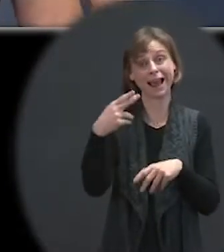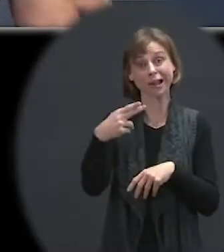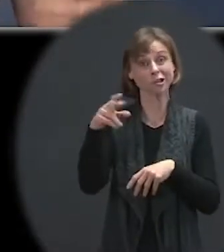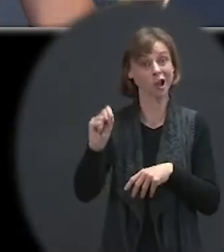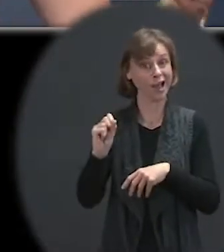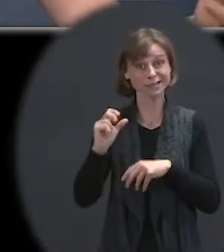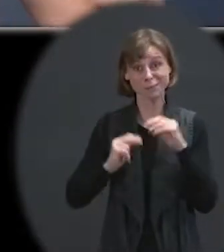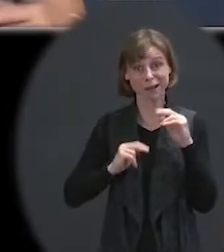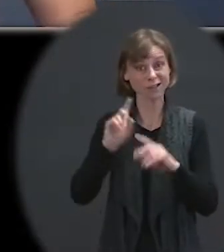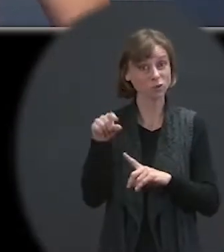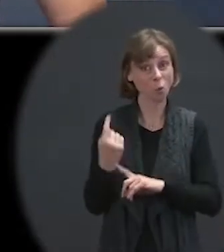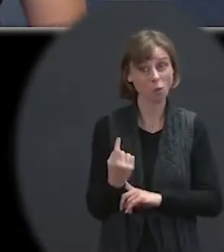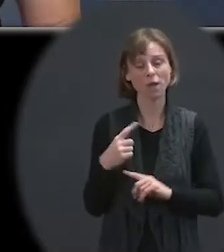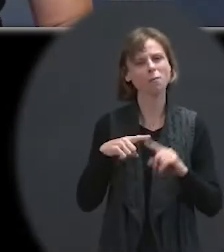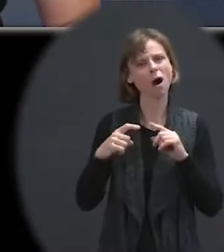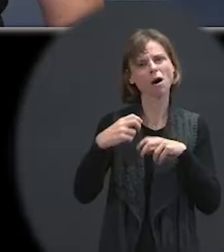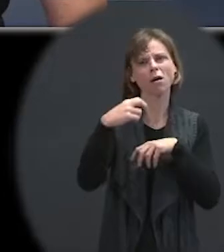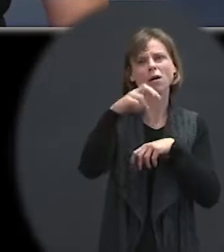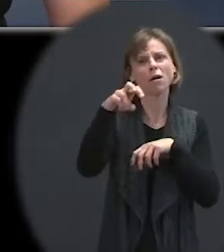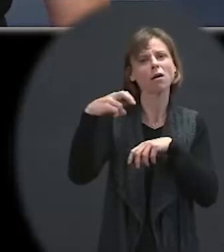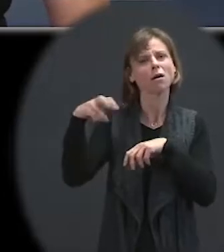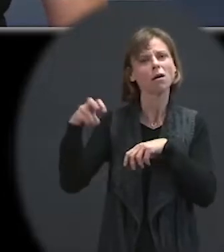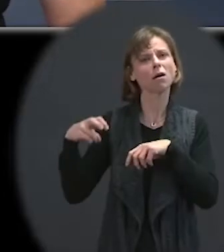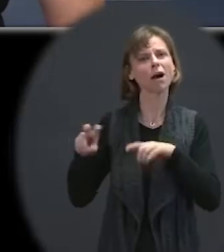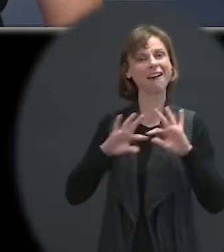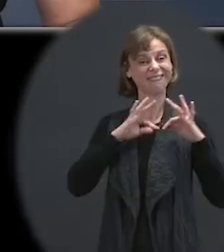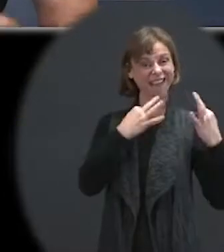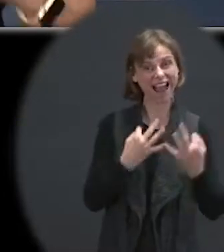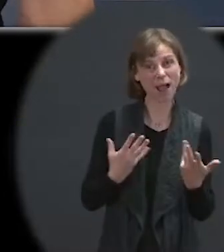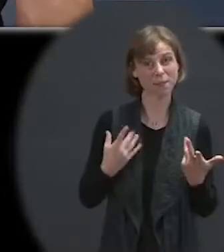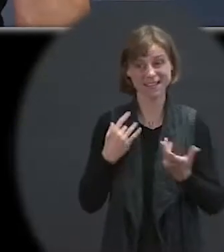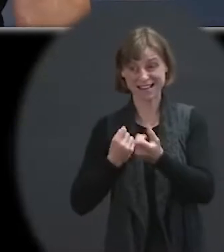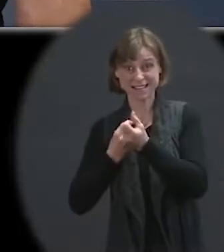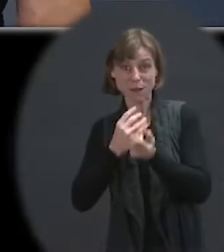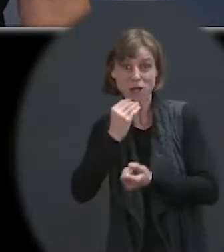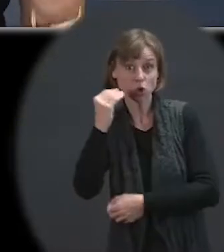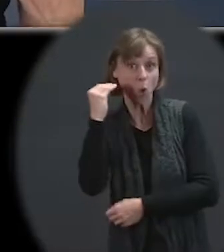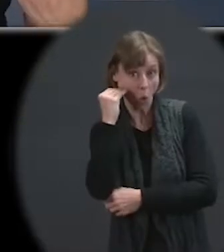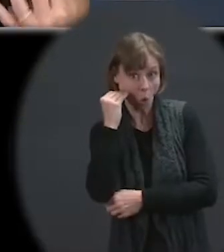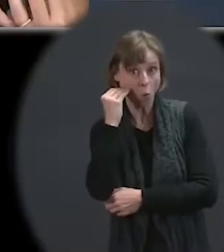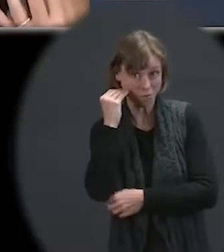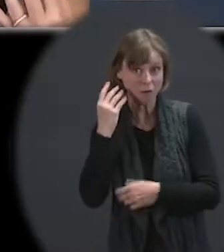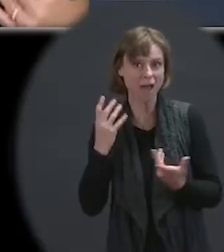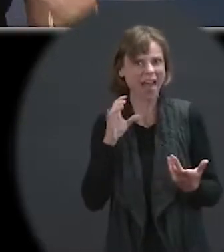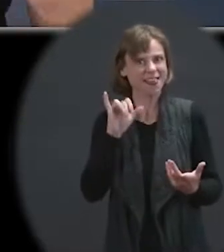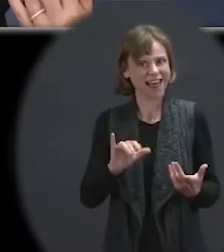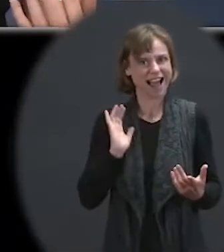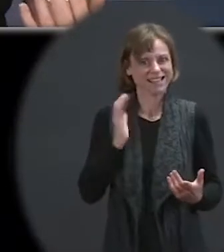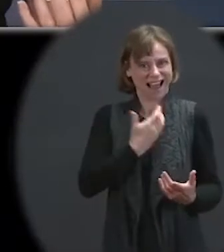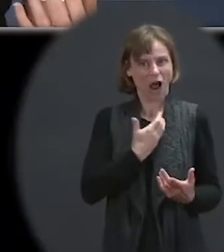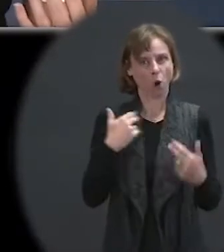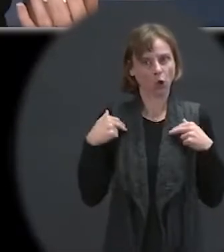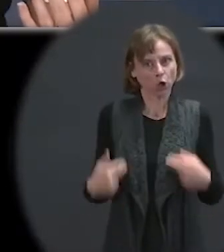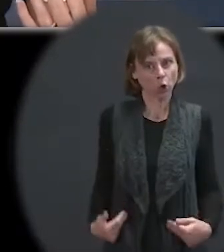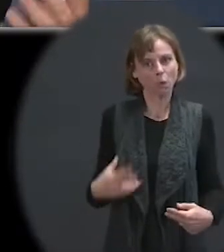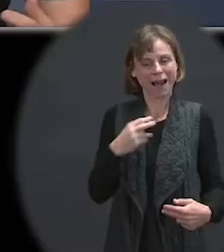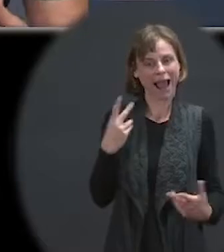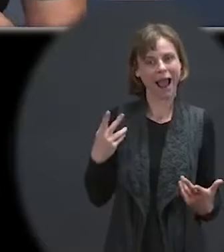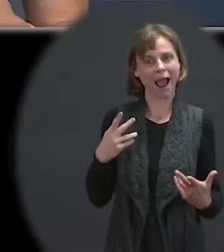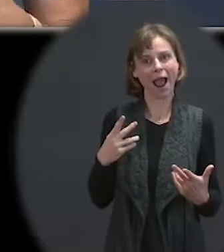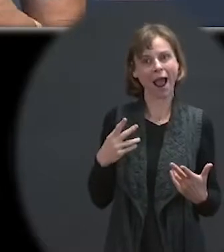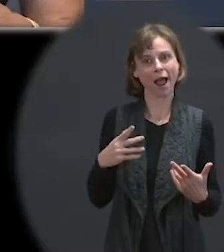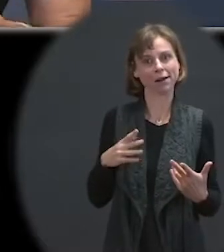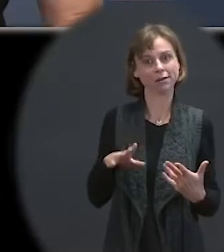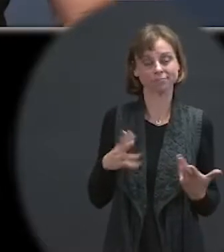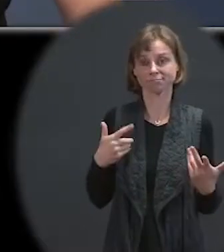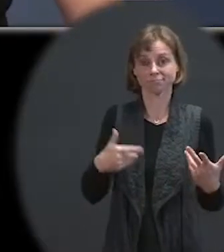them into families and sponsored homes. That is our human and moral objective from this administration.